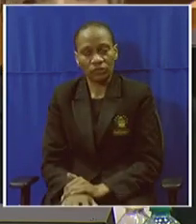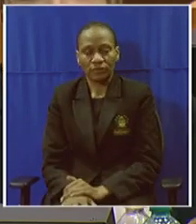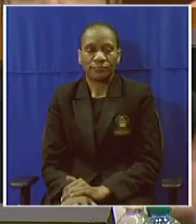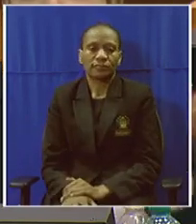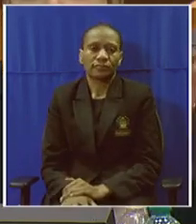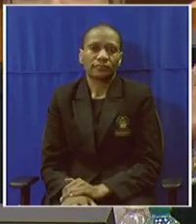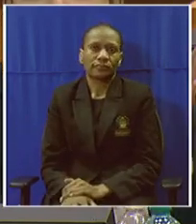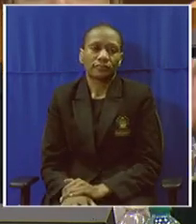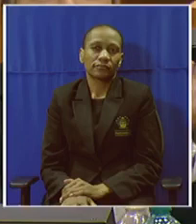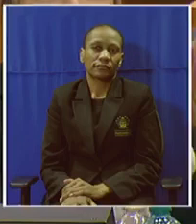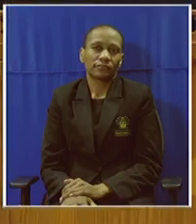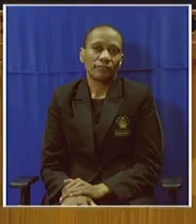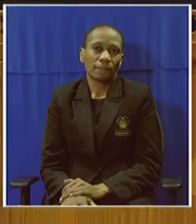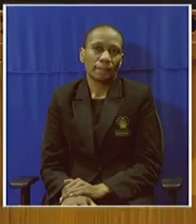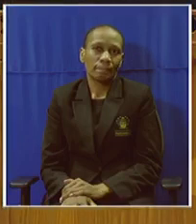time is up.